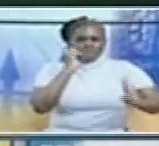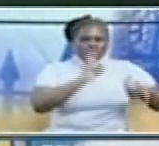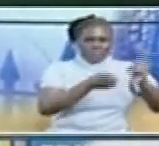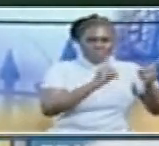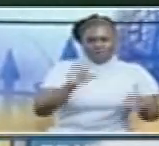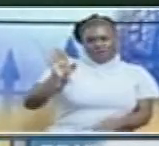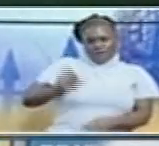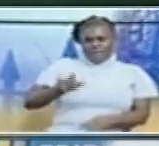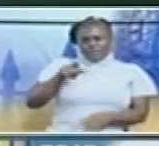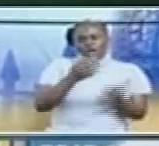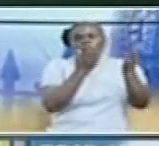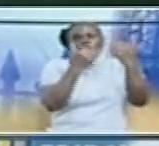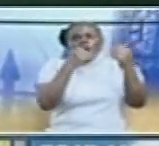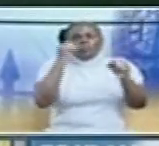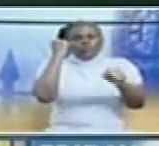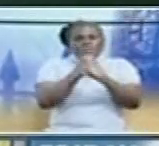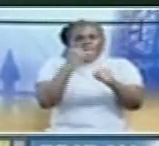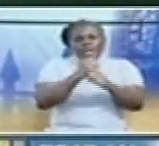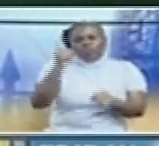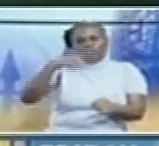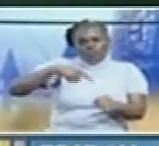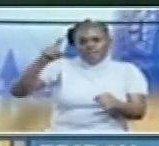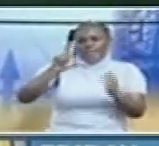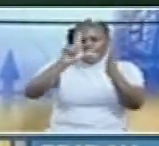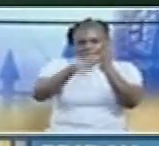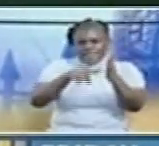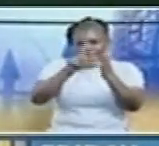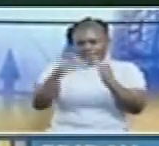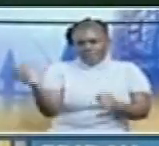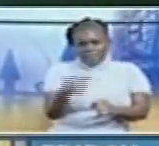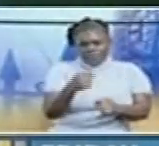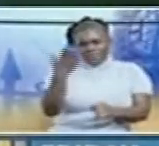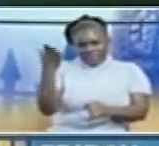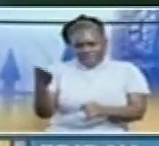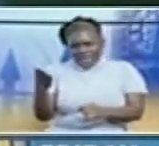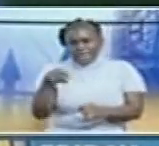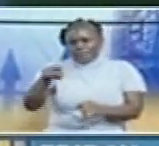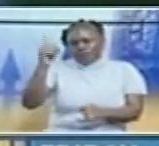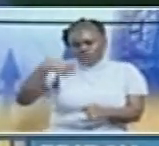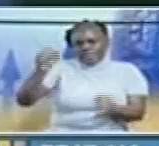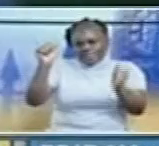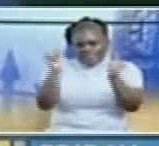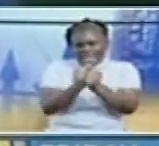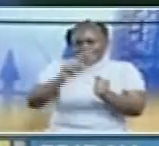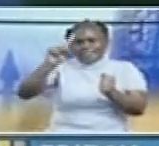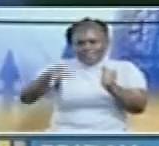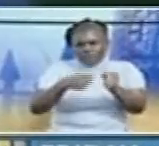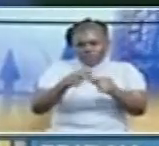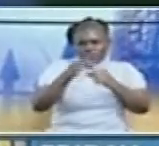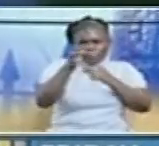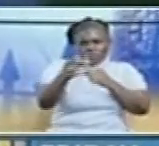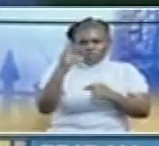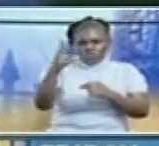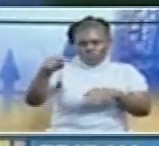Florence Kiplagat hopes to make a mark at the Commonwealth Games later this month in Glasgow, Scotland. Kiplagat won the 10,000 meters race on day two of